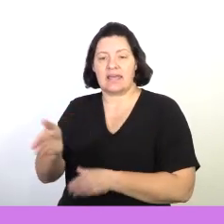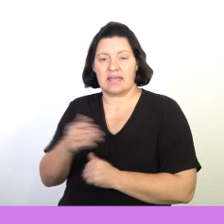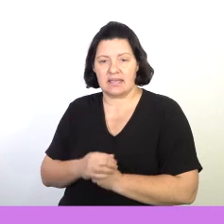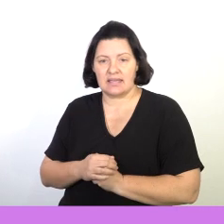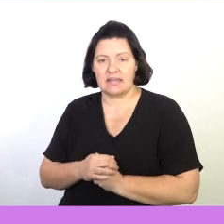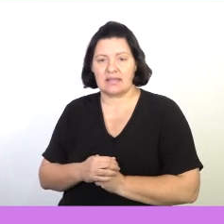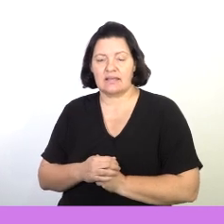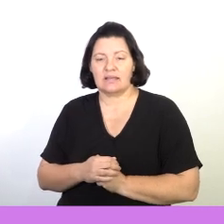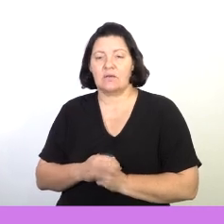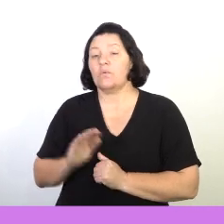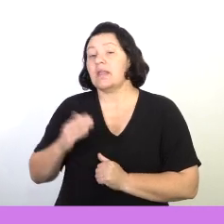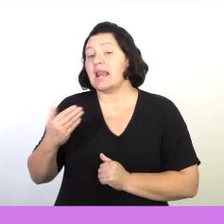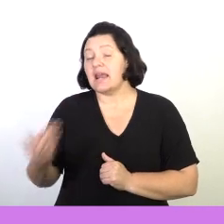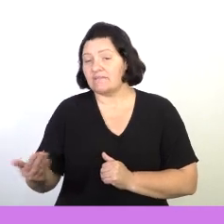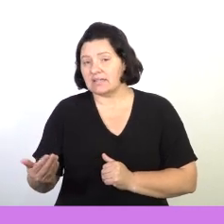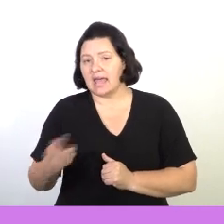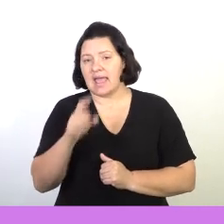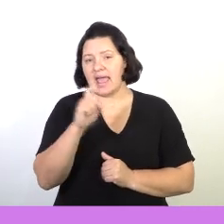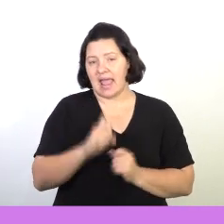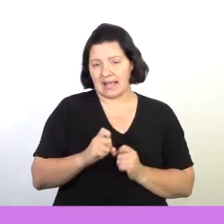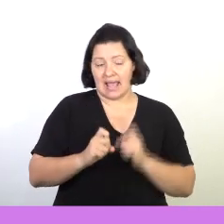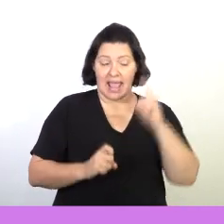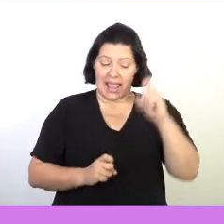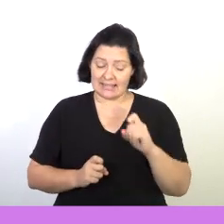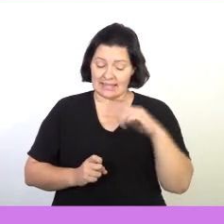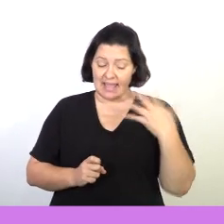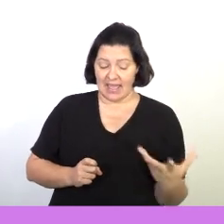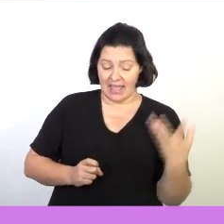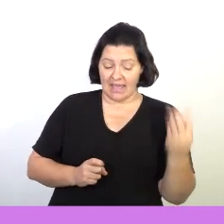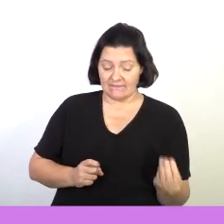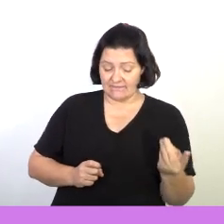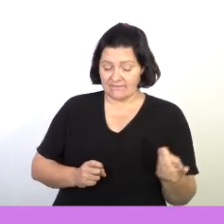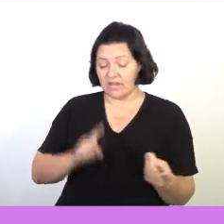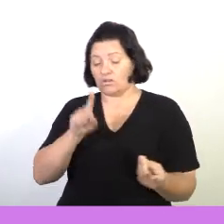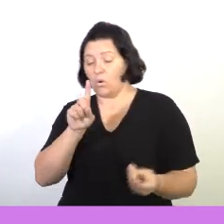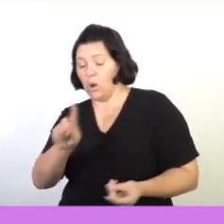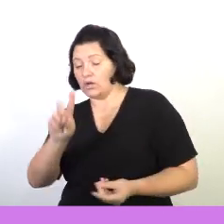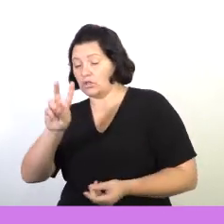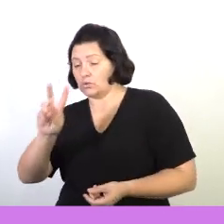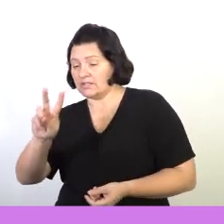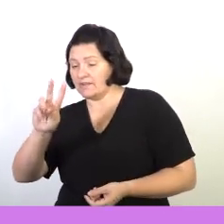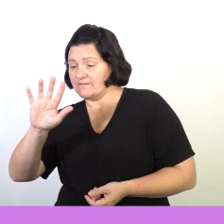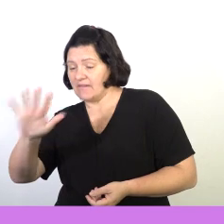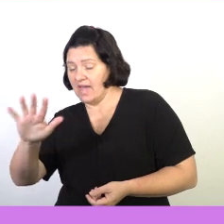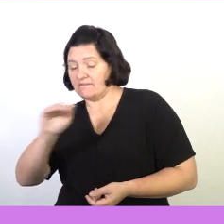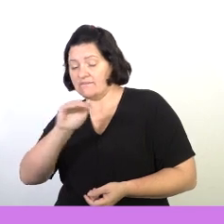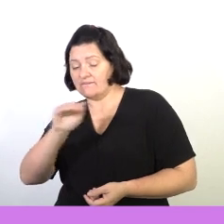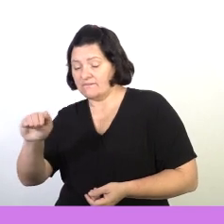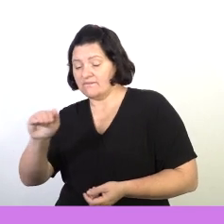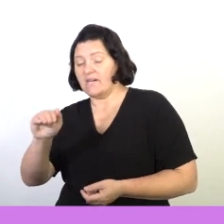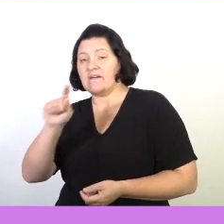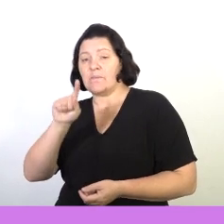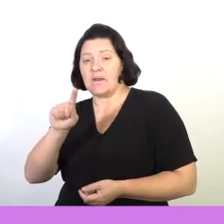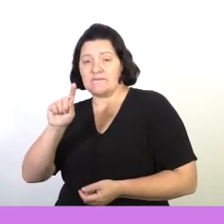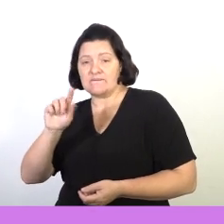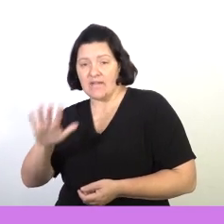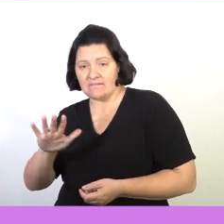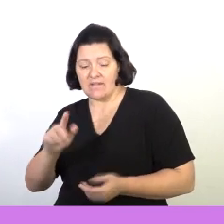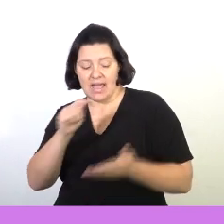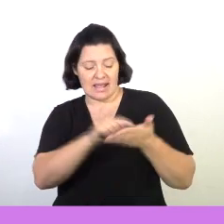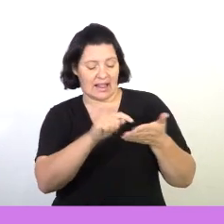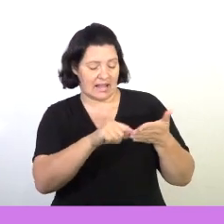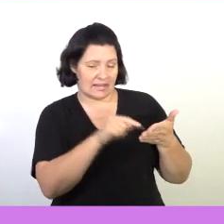our answer here. So this side, we are left with x. We're going to say 125. Come on, let's use